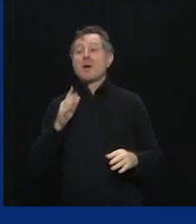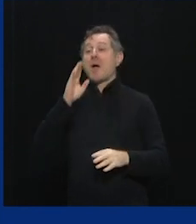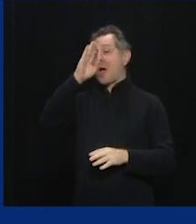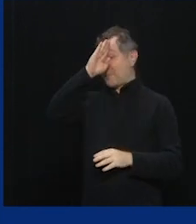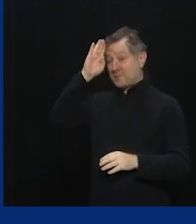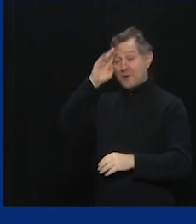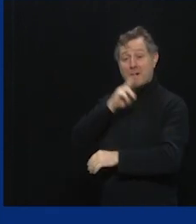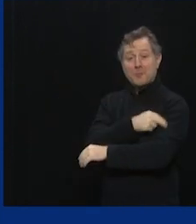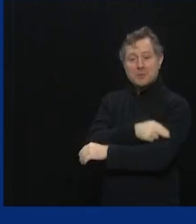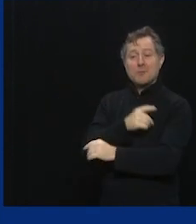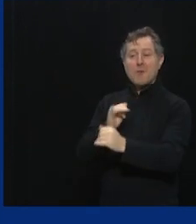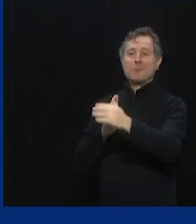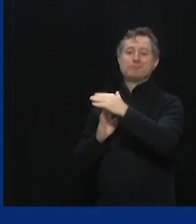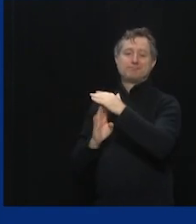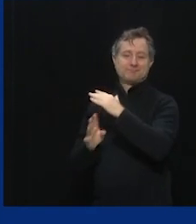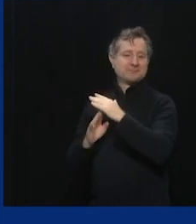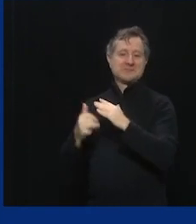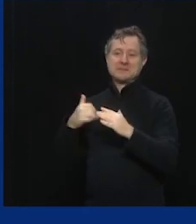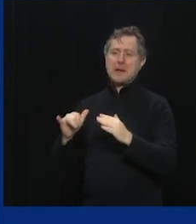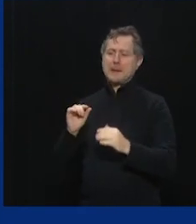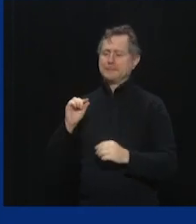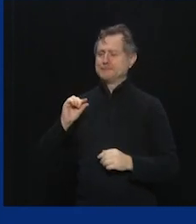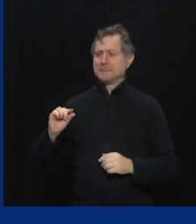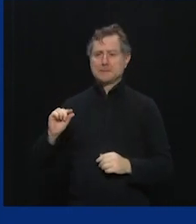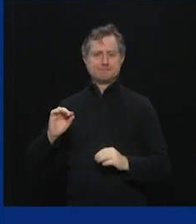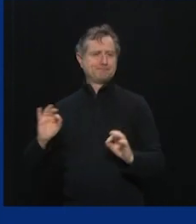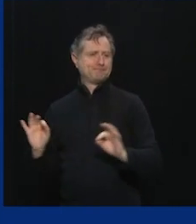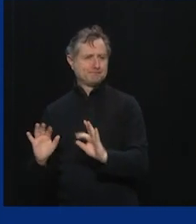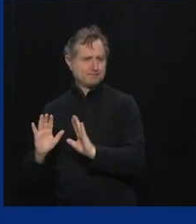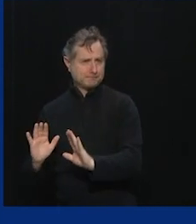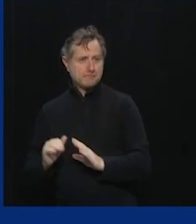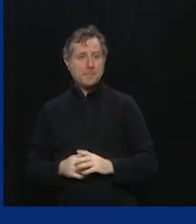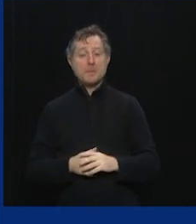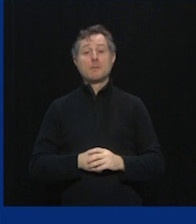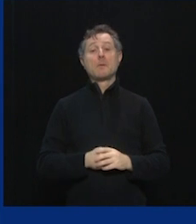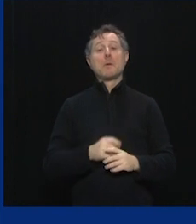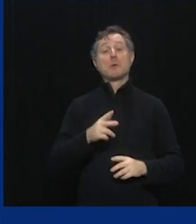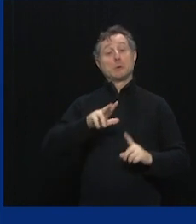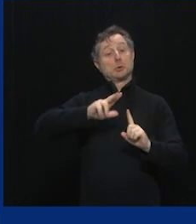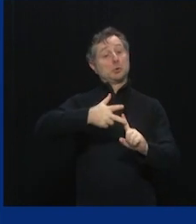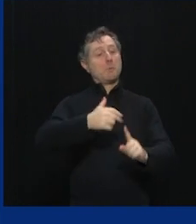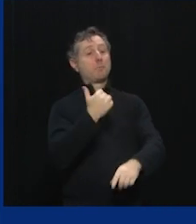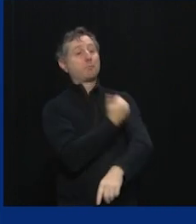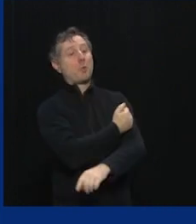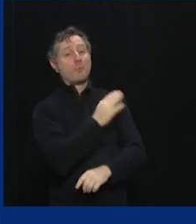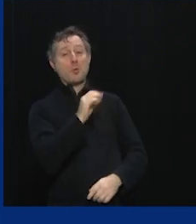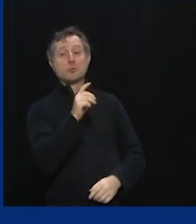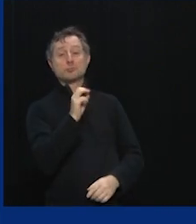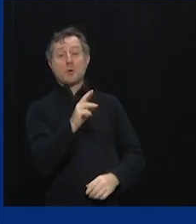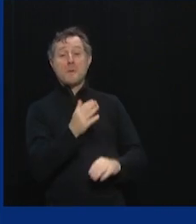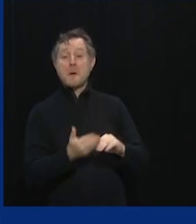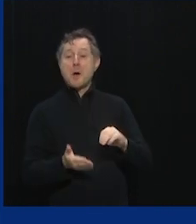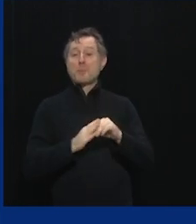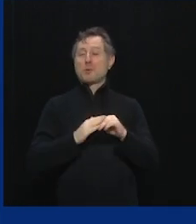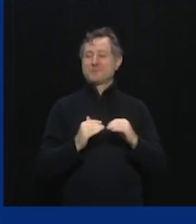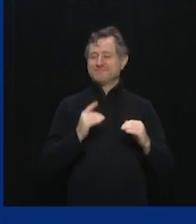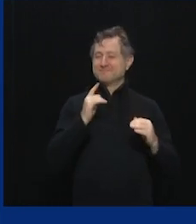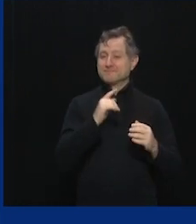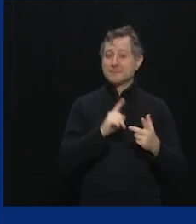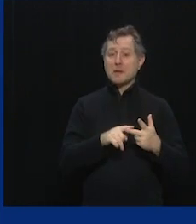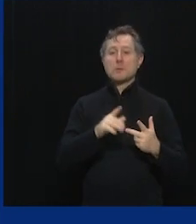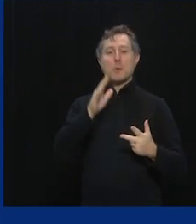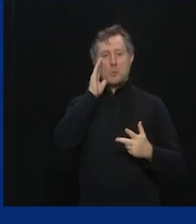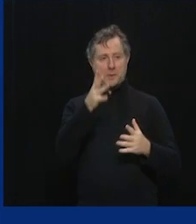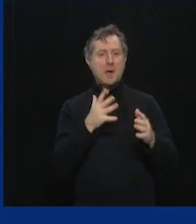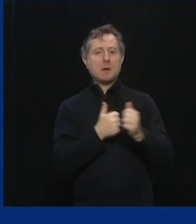the story that has to be out there. Booster update. We're going to let people know how many booster shots. We're continuing to go up in our booster shots, waiting